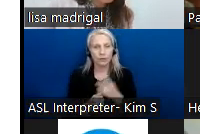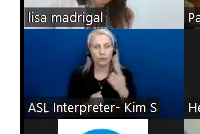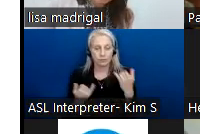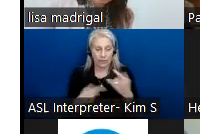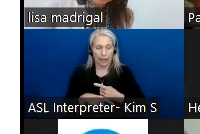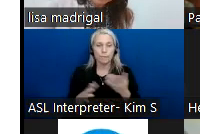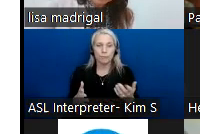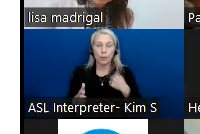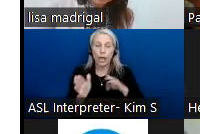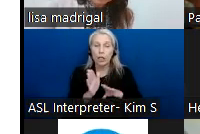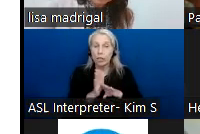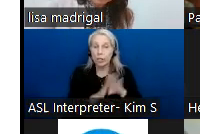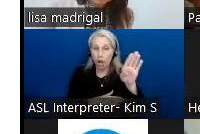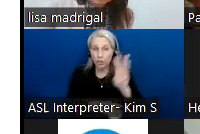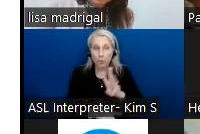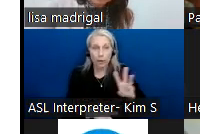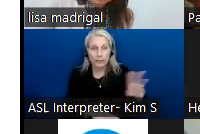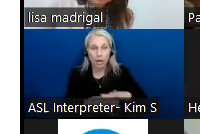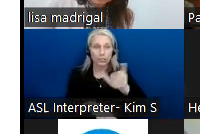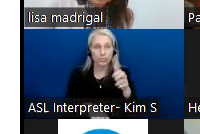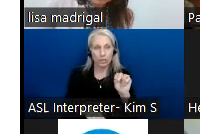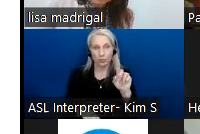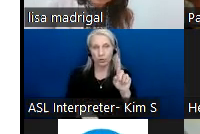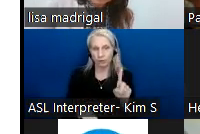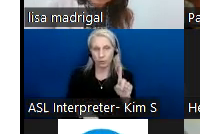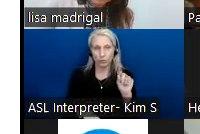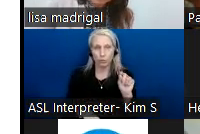So we launched the site on January 1st,